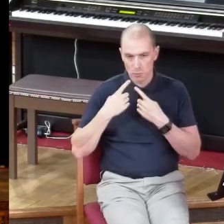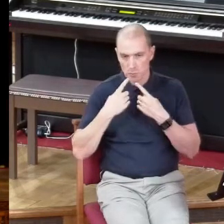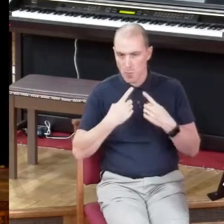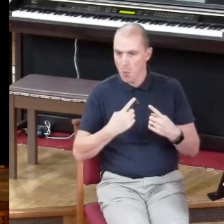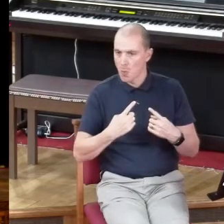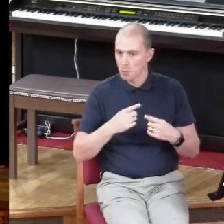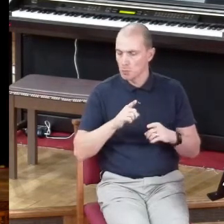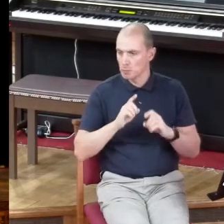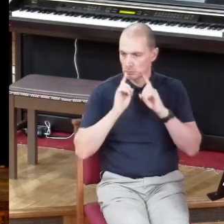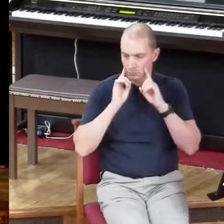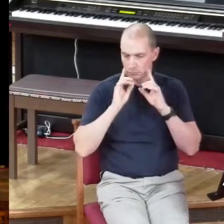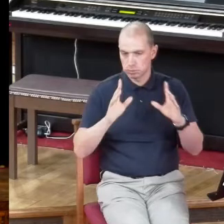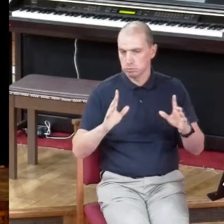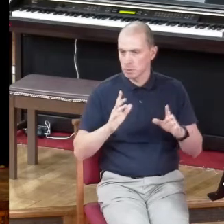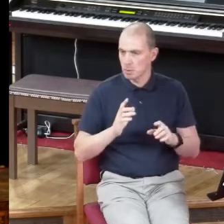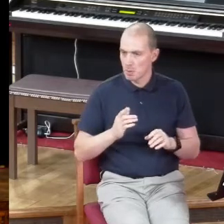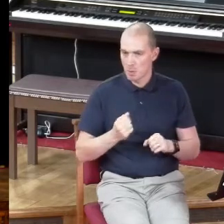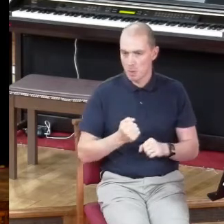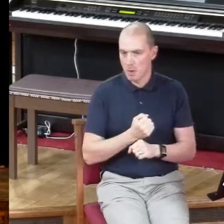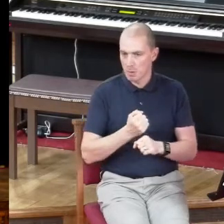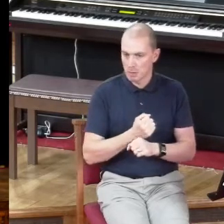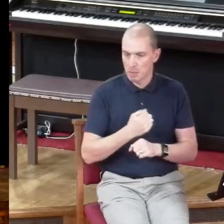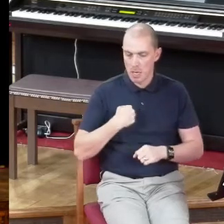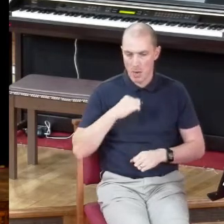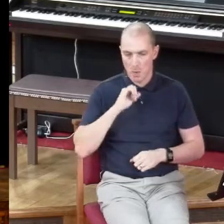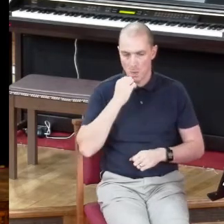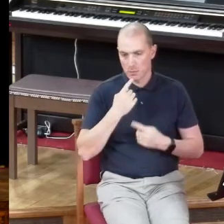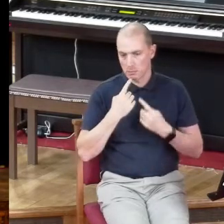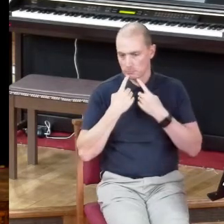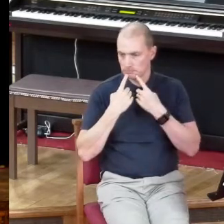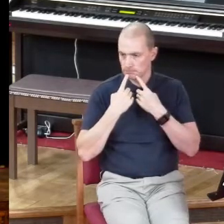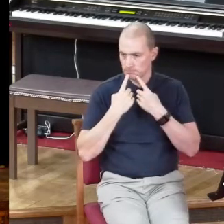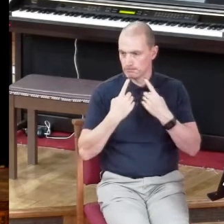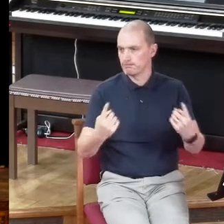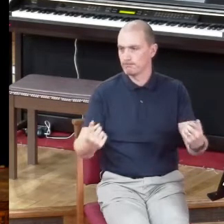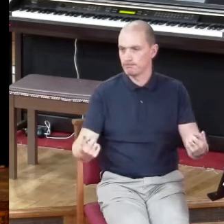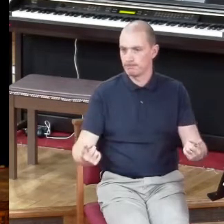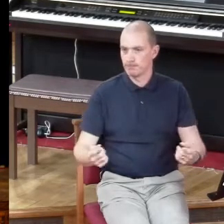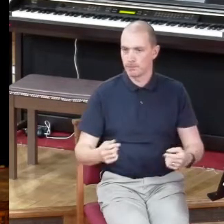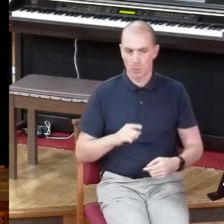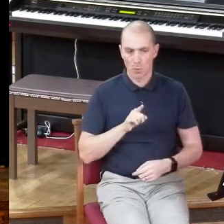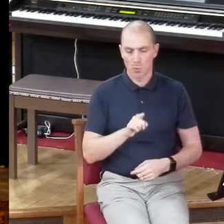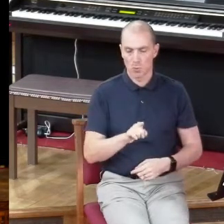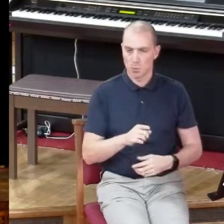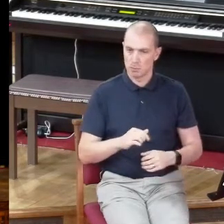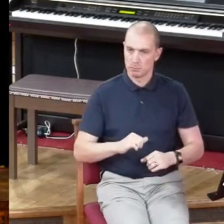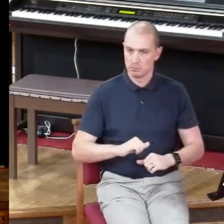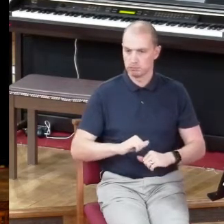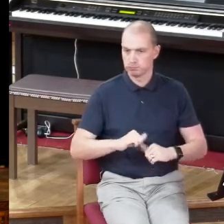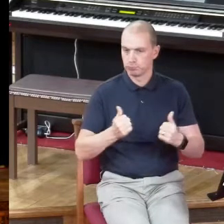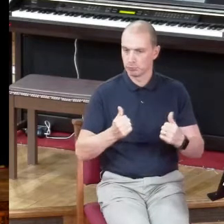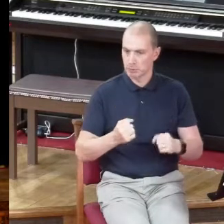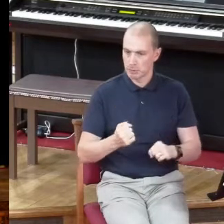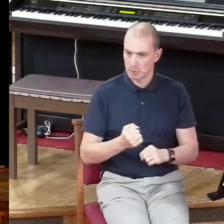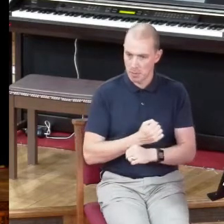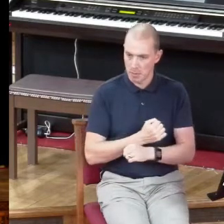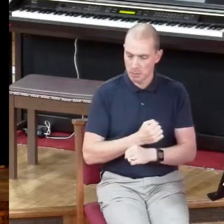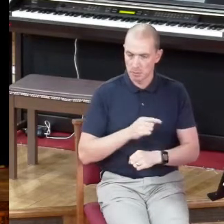will proclaim your great deeds. They celebrate your abundant goodness